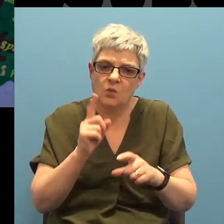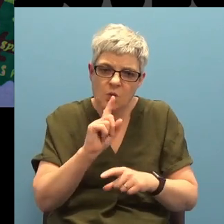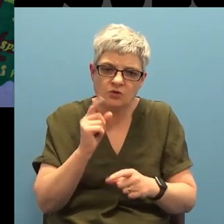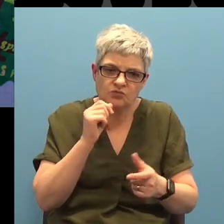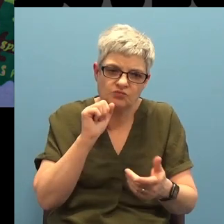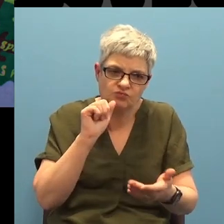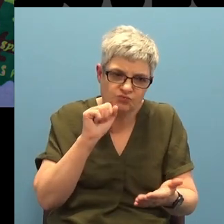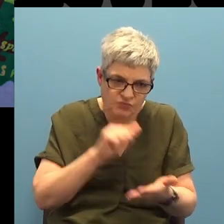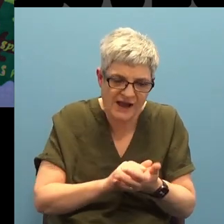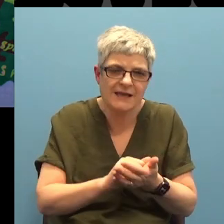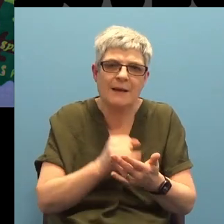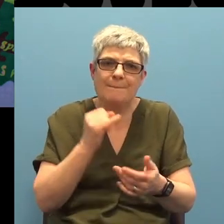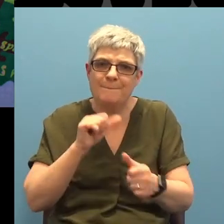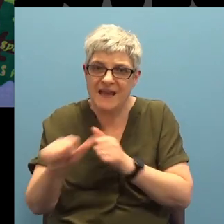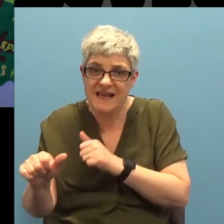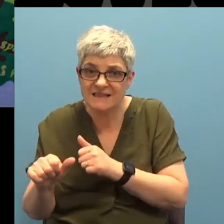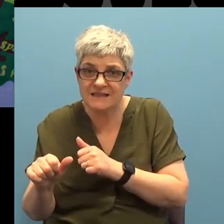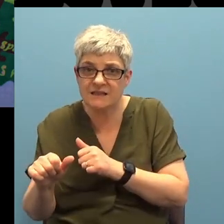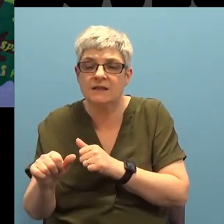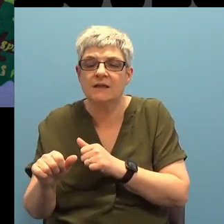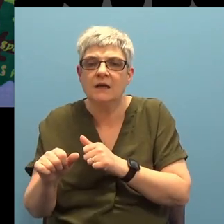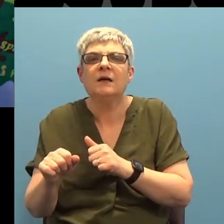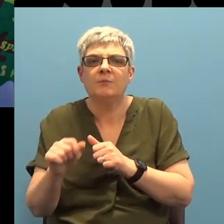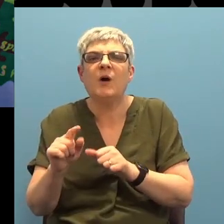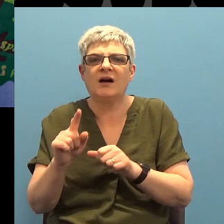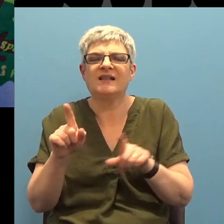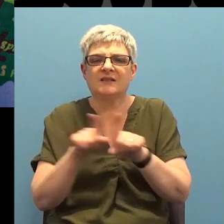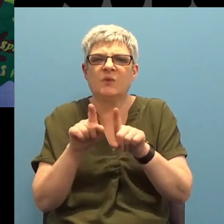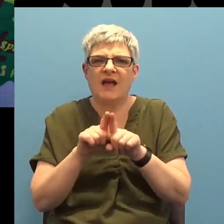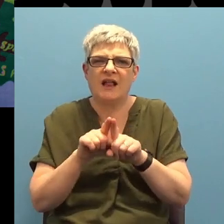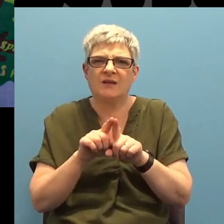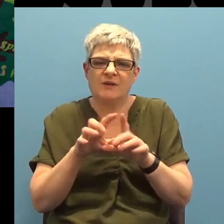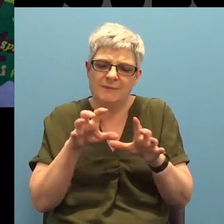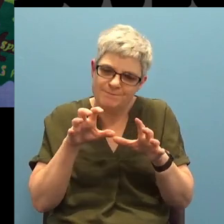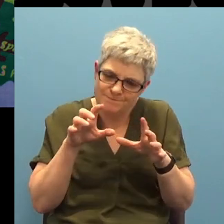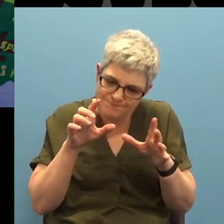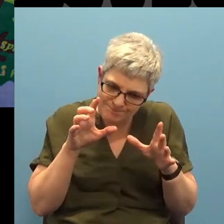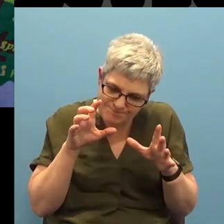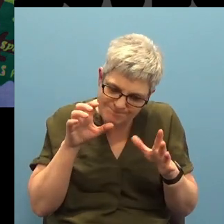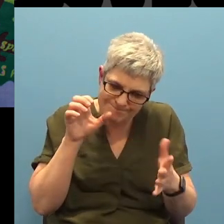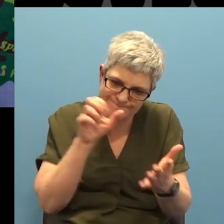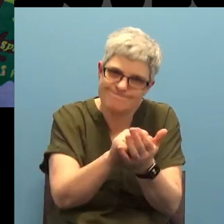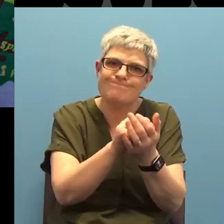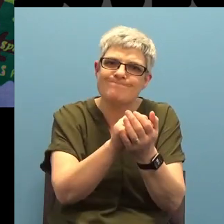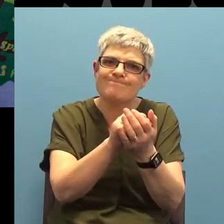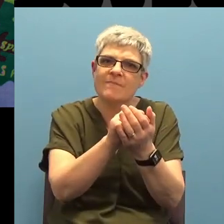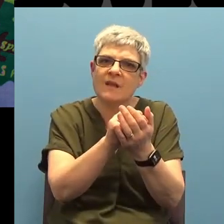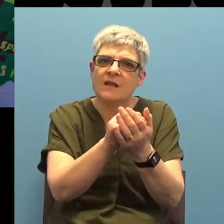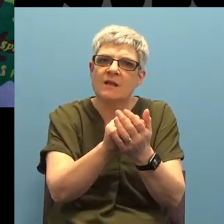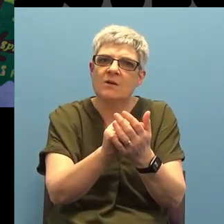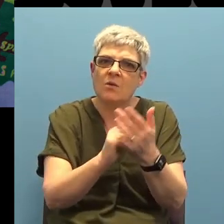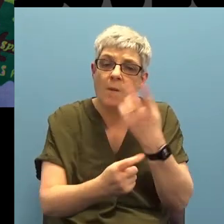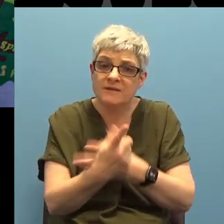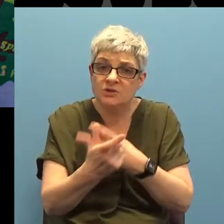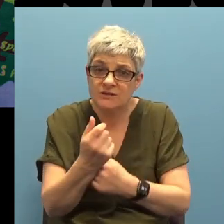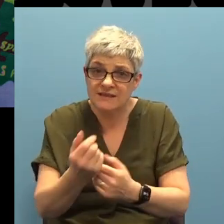another, but that we might seize the opportunities to lift up the name of